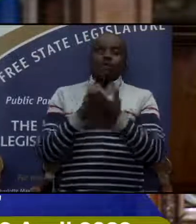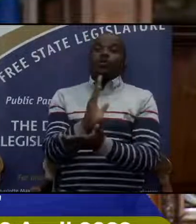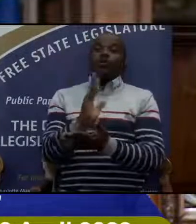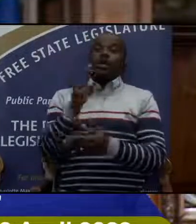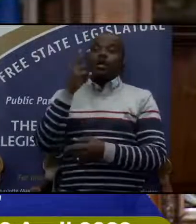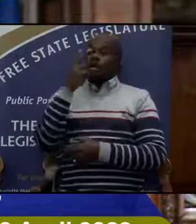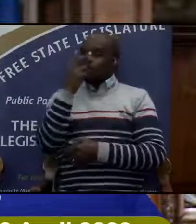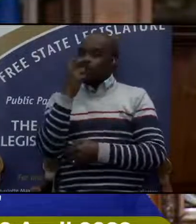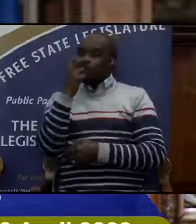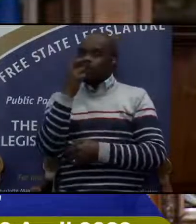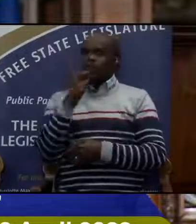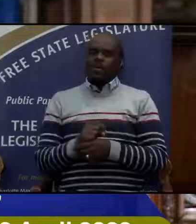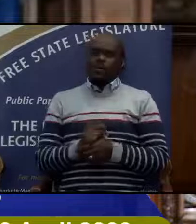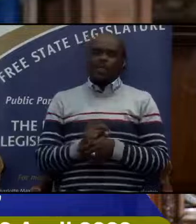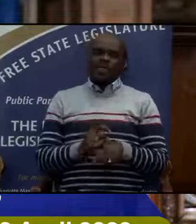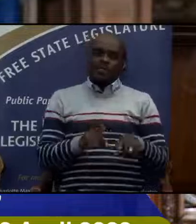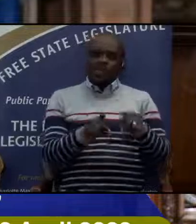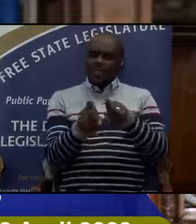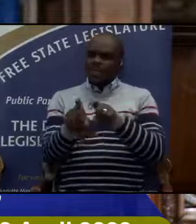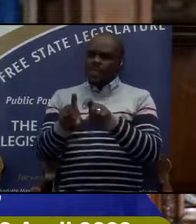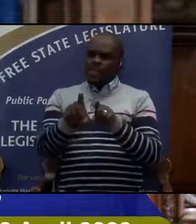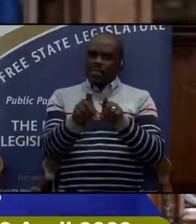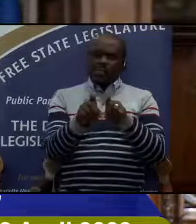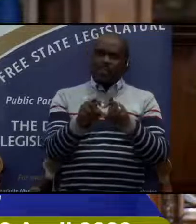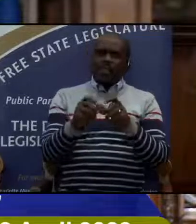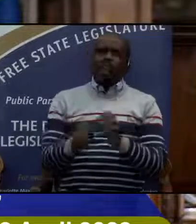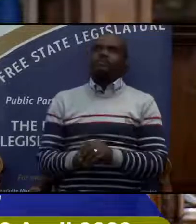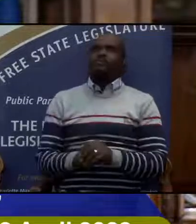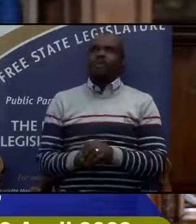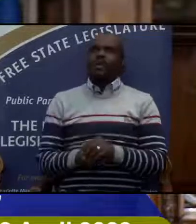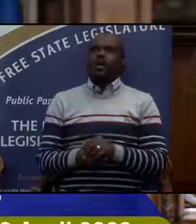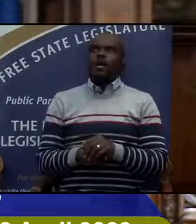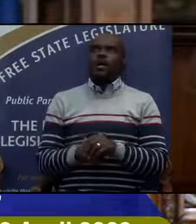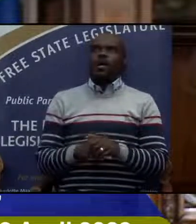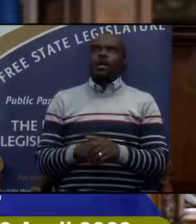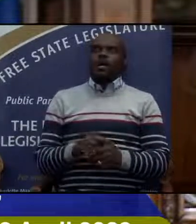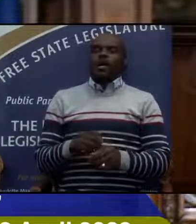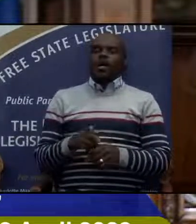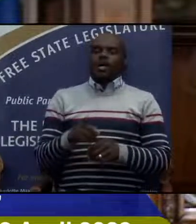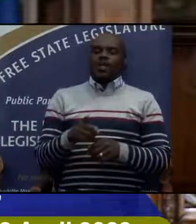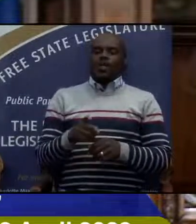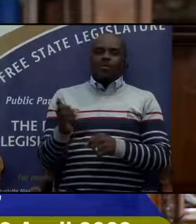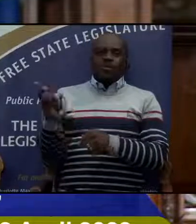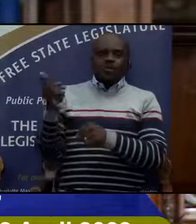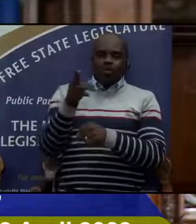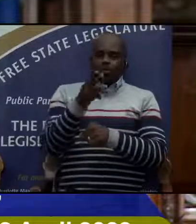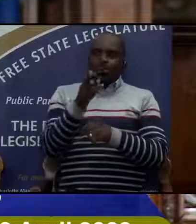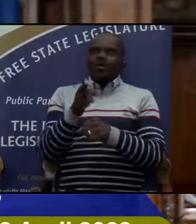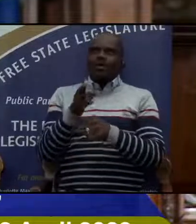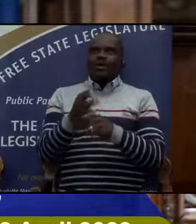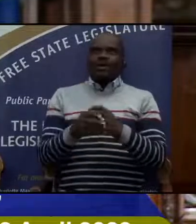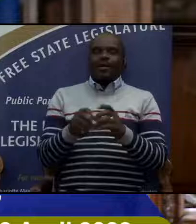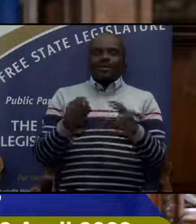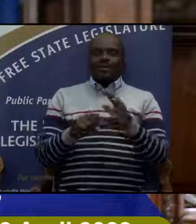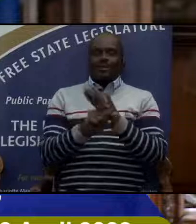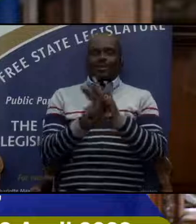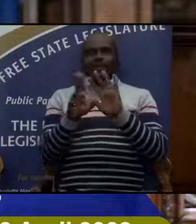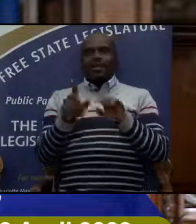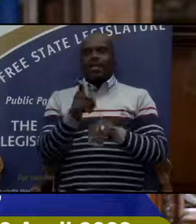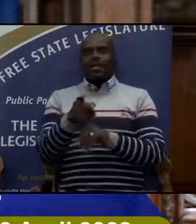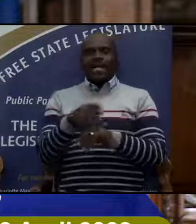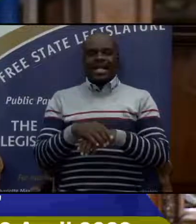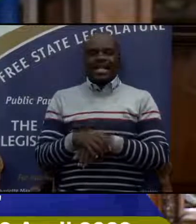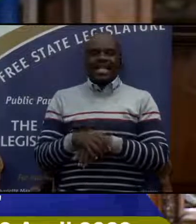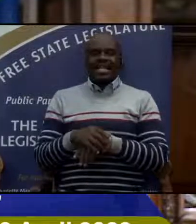Uloba Kenya Kwakantwa tsa secret. By declare this part they are Free State in Ilele